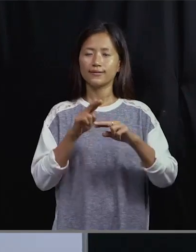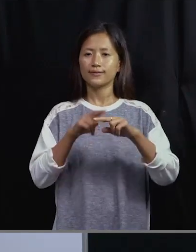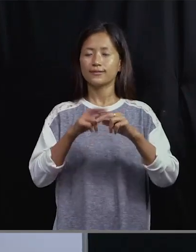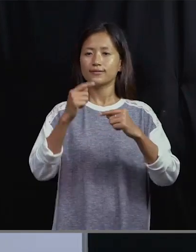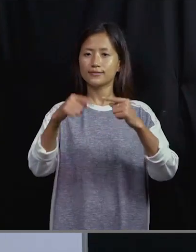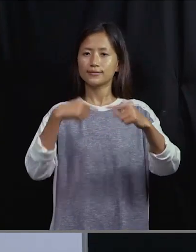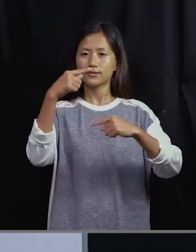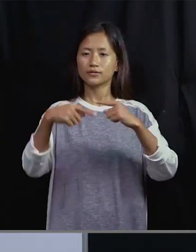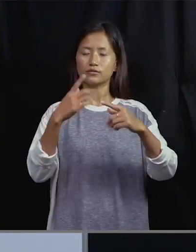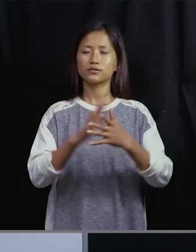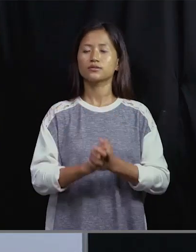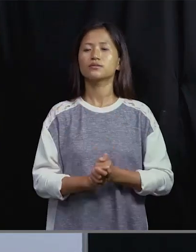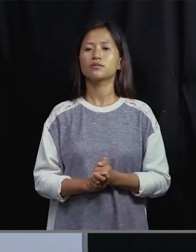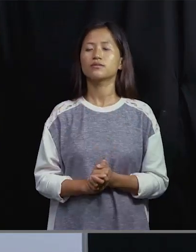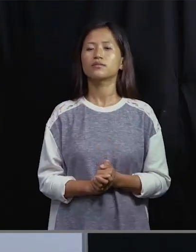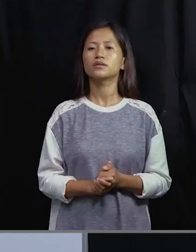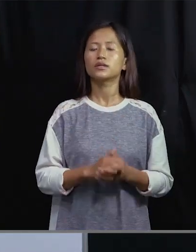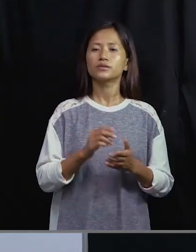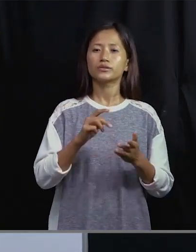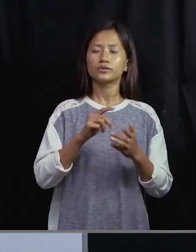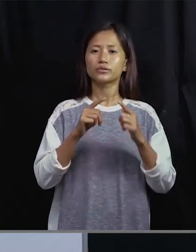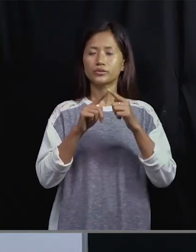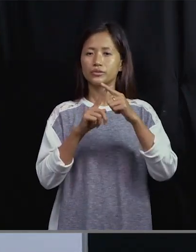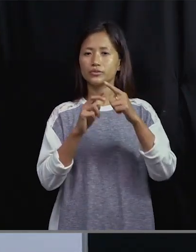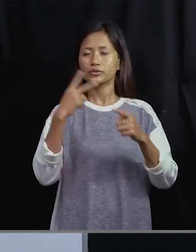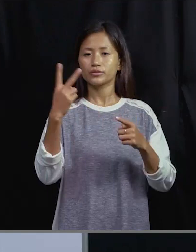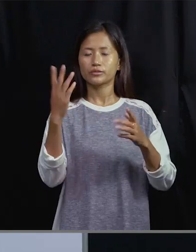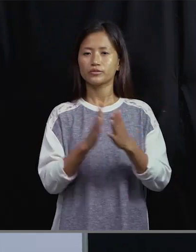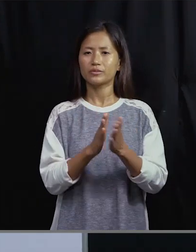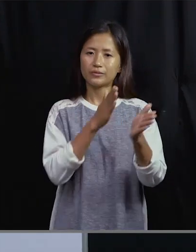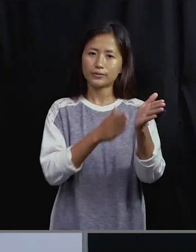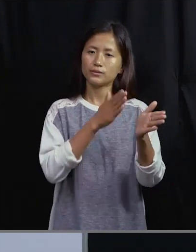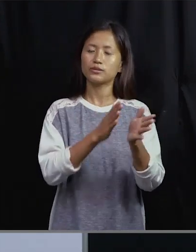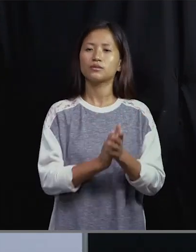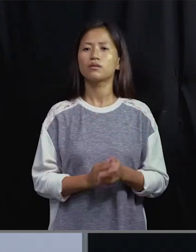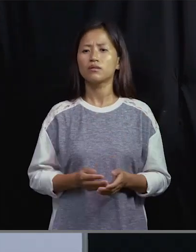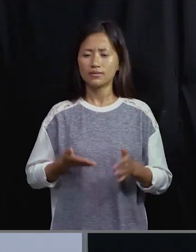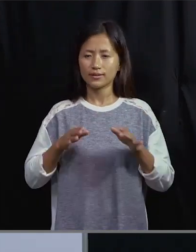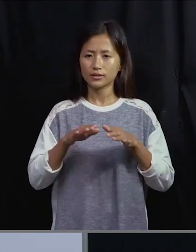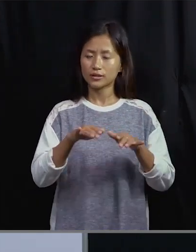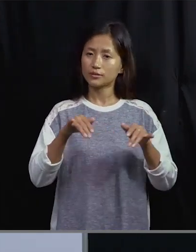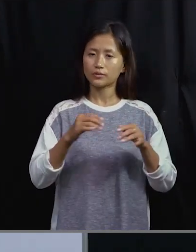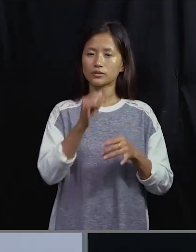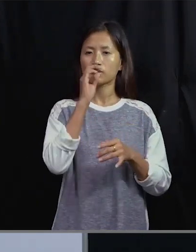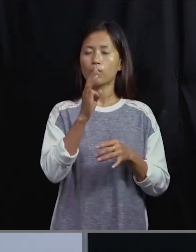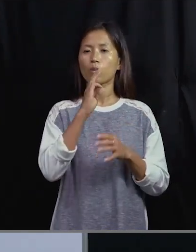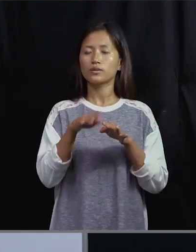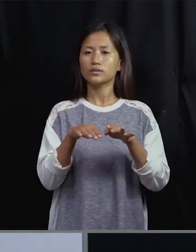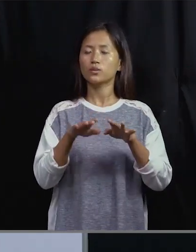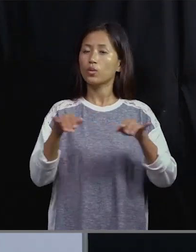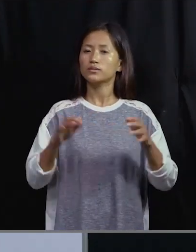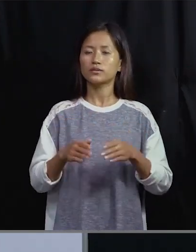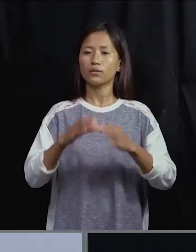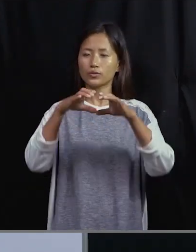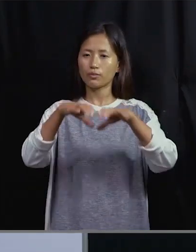transport industry means transporting from rail, or maybe through, ship, isn't it? Or maybe through air. Okay,